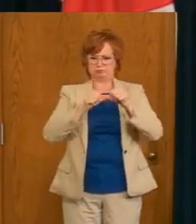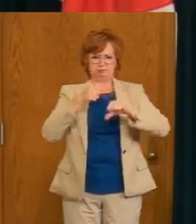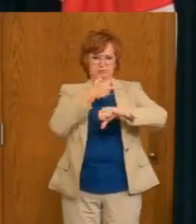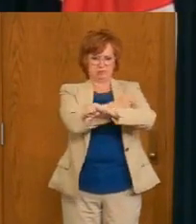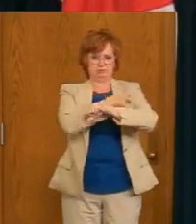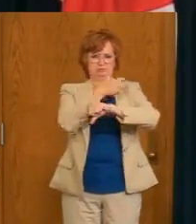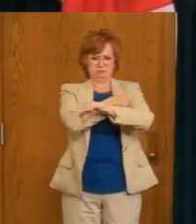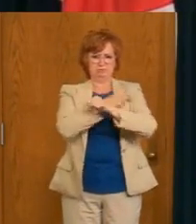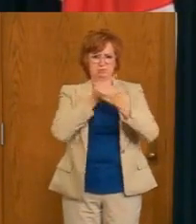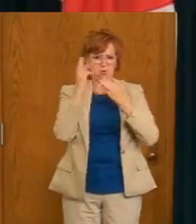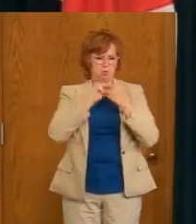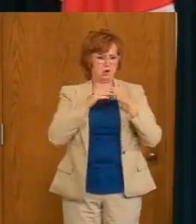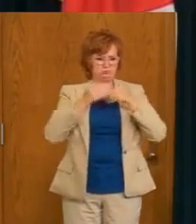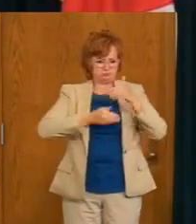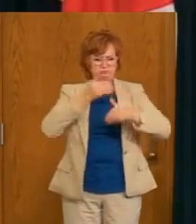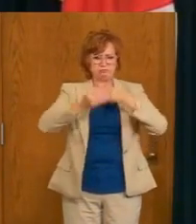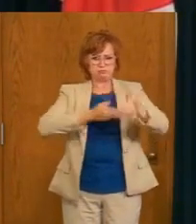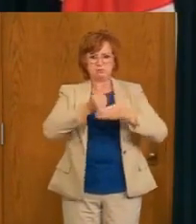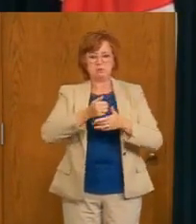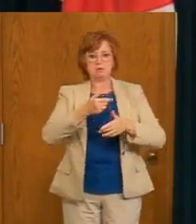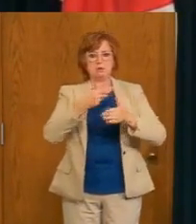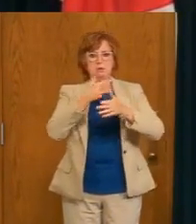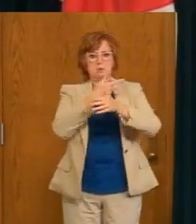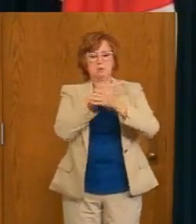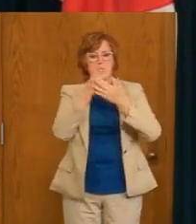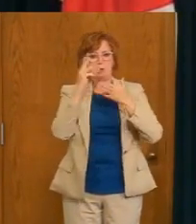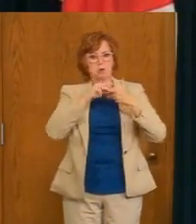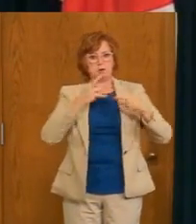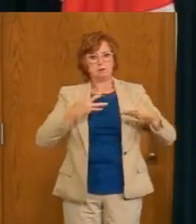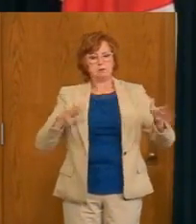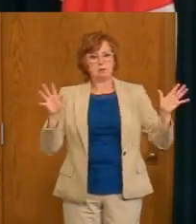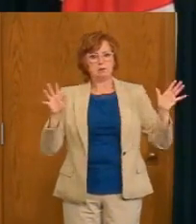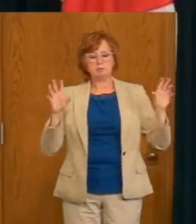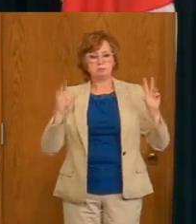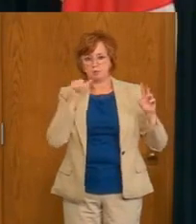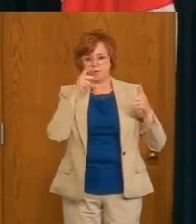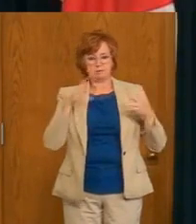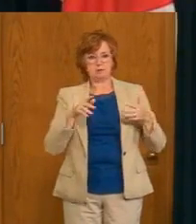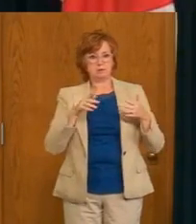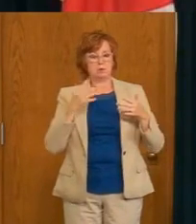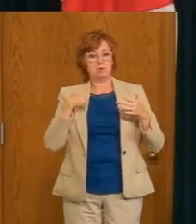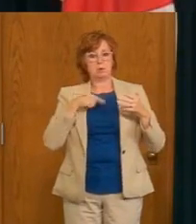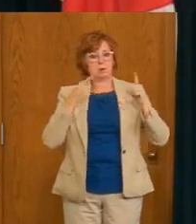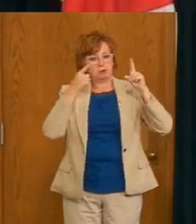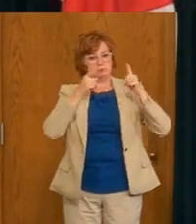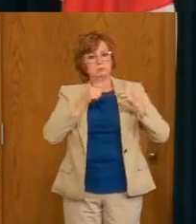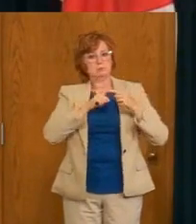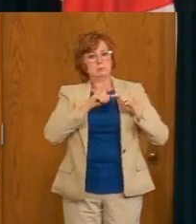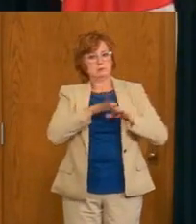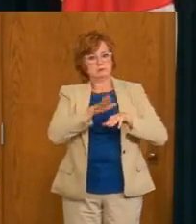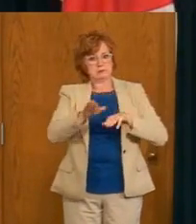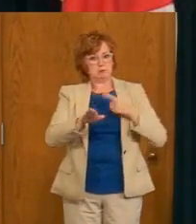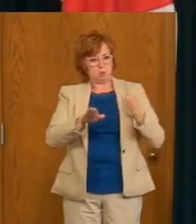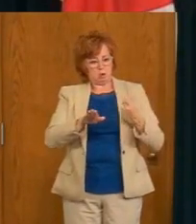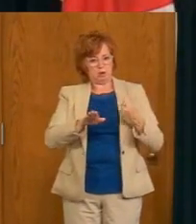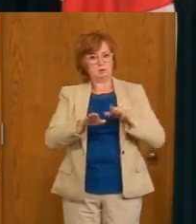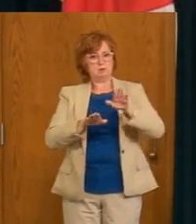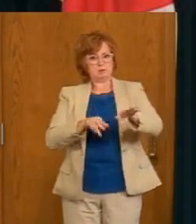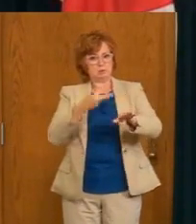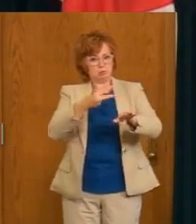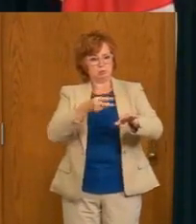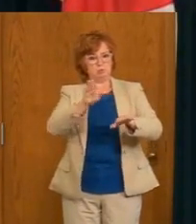very important to complete that vaccination cycle and ultimately give you the best chance of not having the severe outcomes at the very